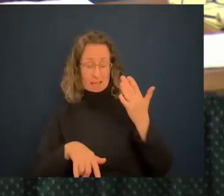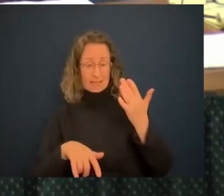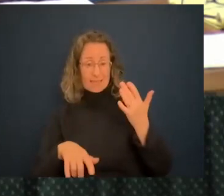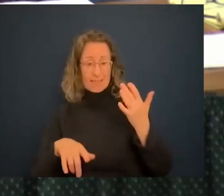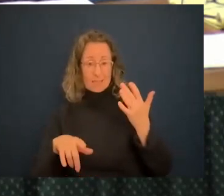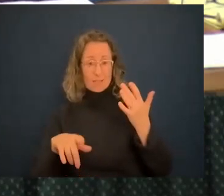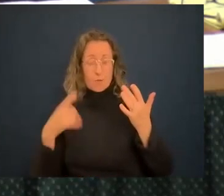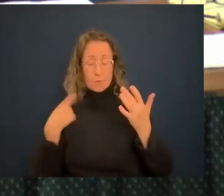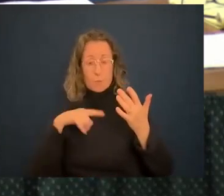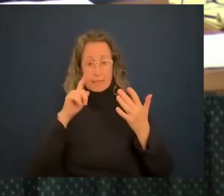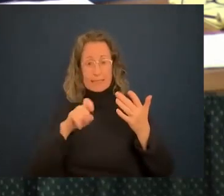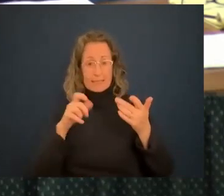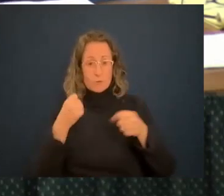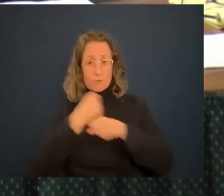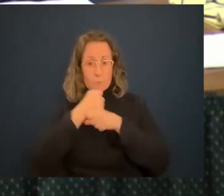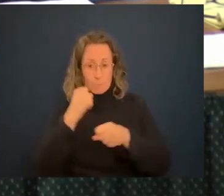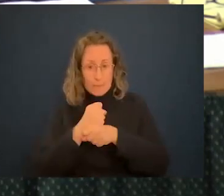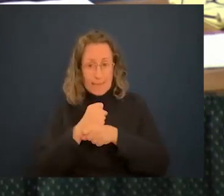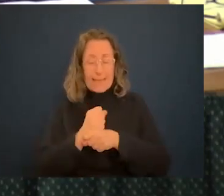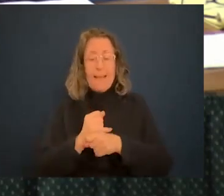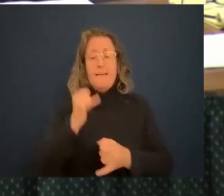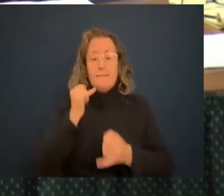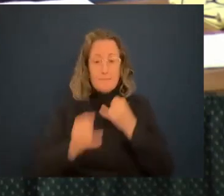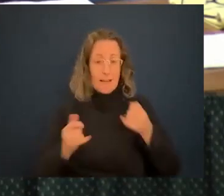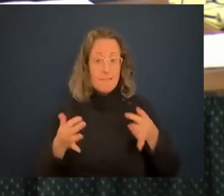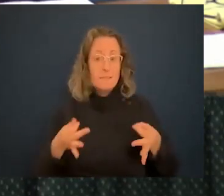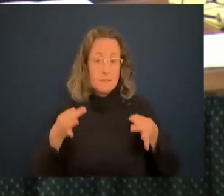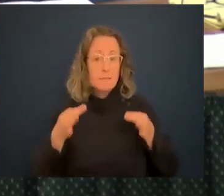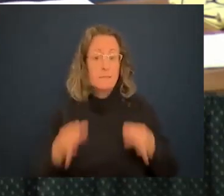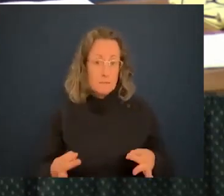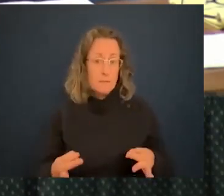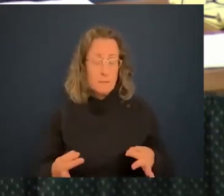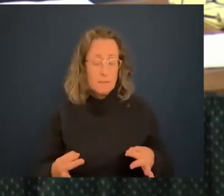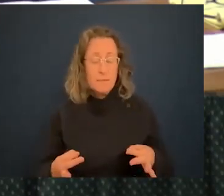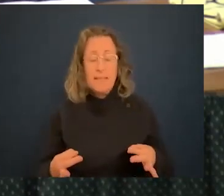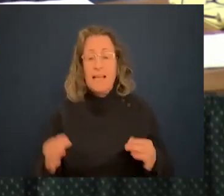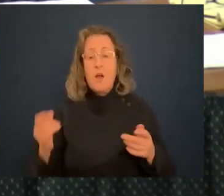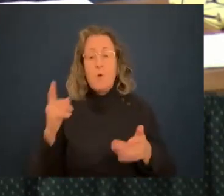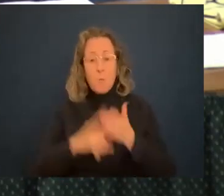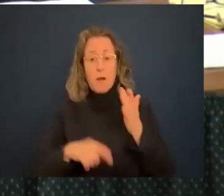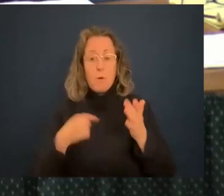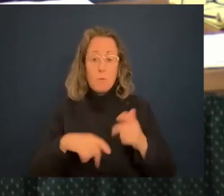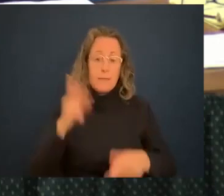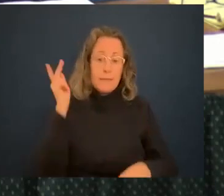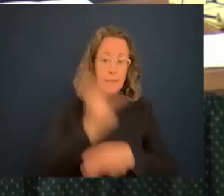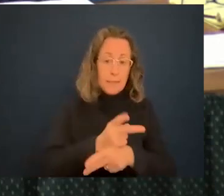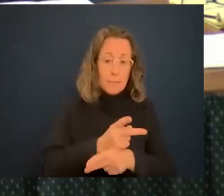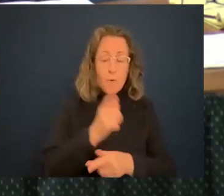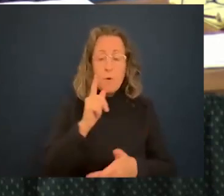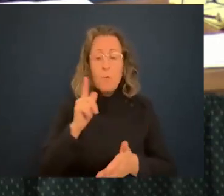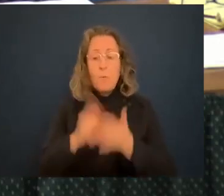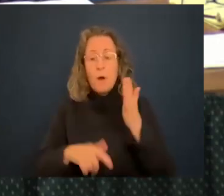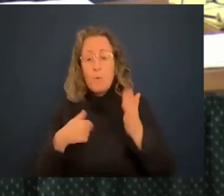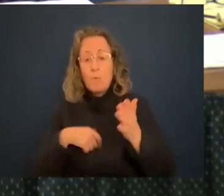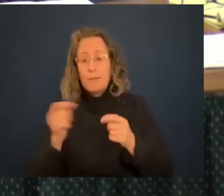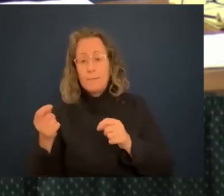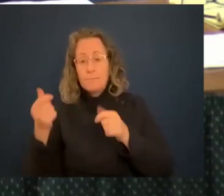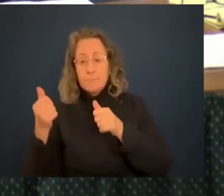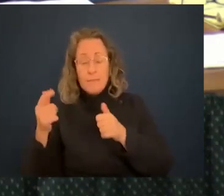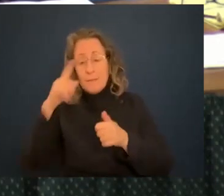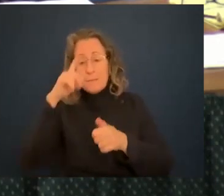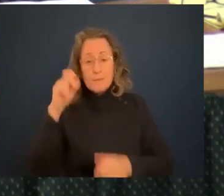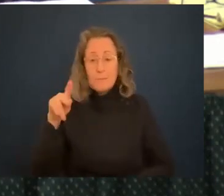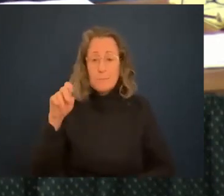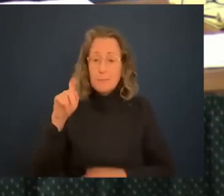established as our own document and how we intend to implement because Peter had this whole memo